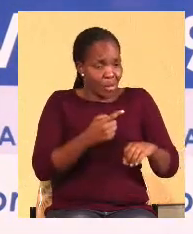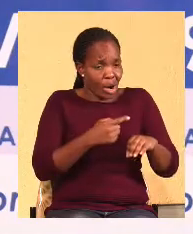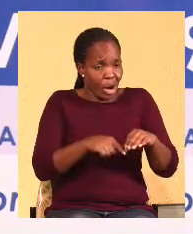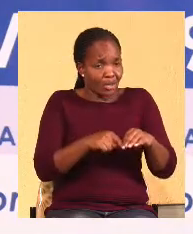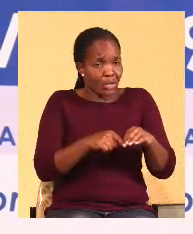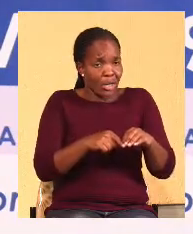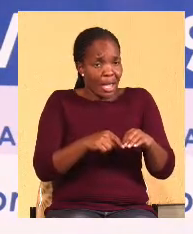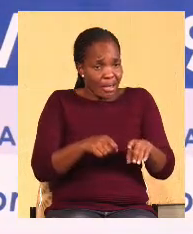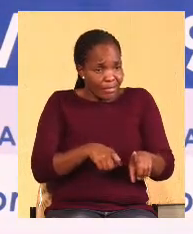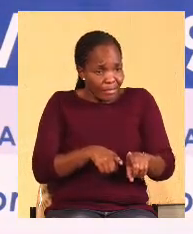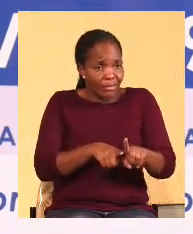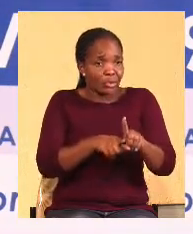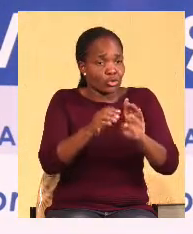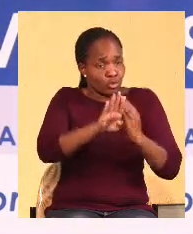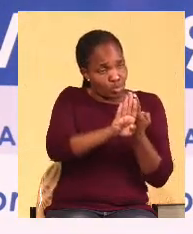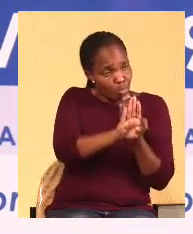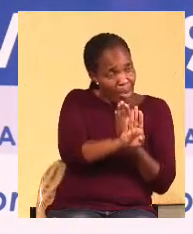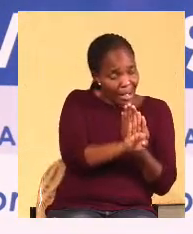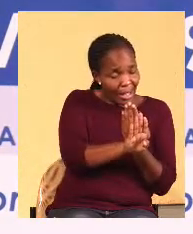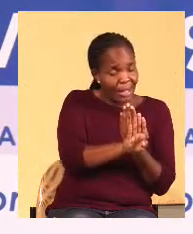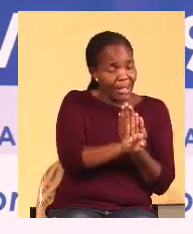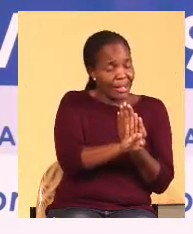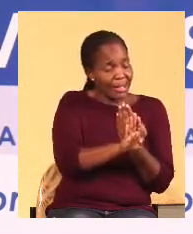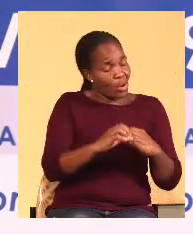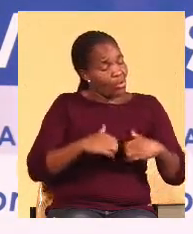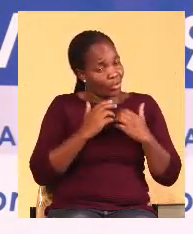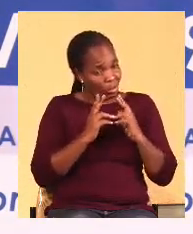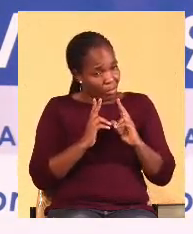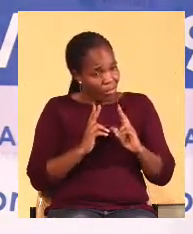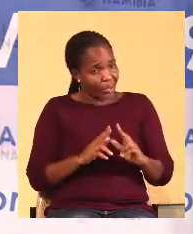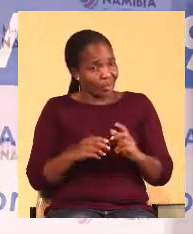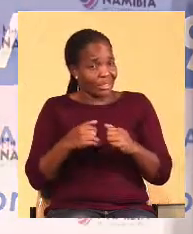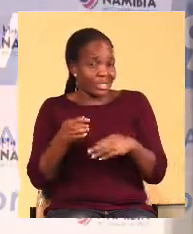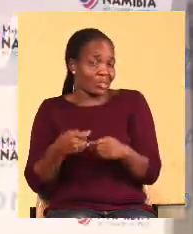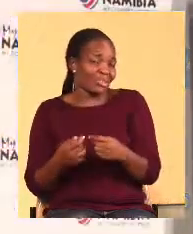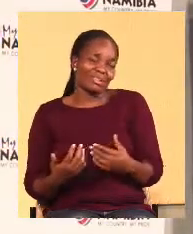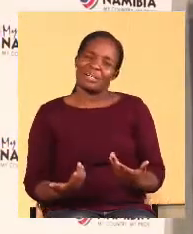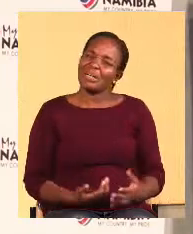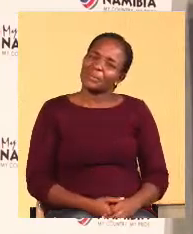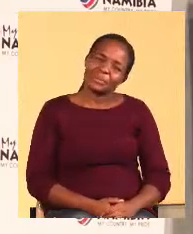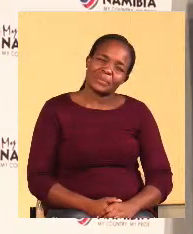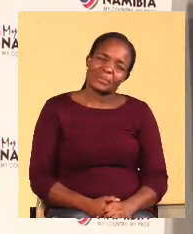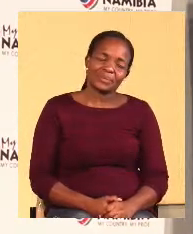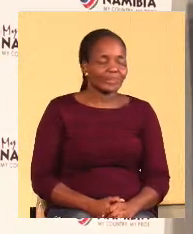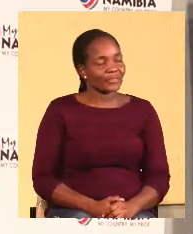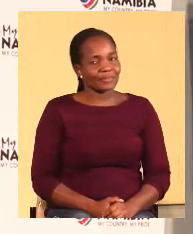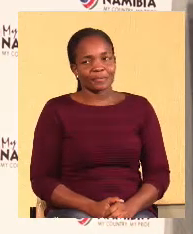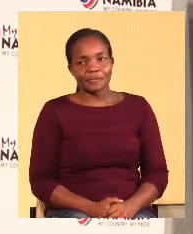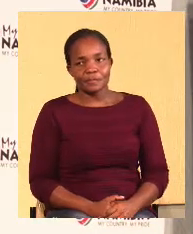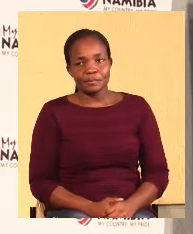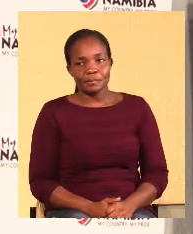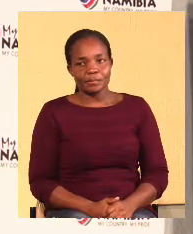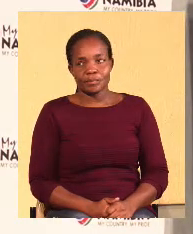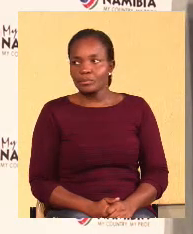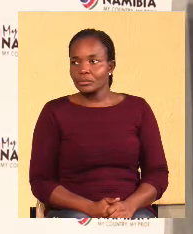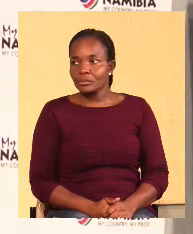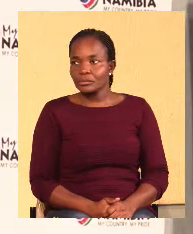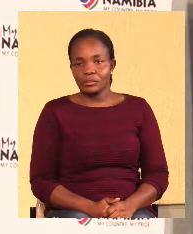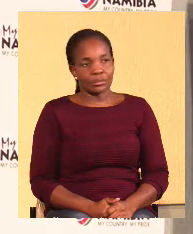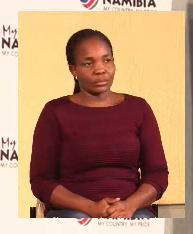act within the spirit? Francis, would you mind? Thank you. Yeah, thank you. There are certain activities that definitely have to